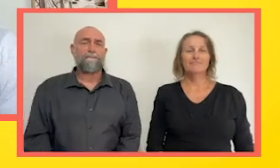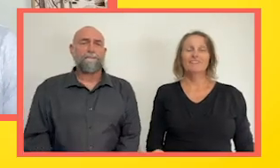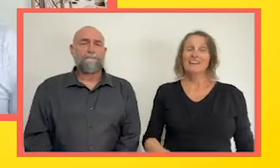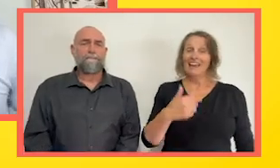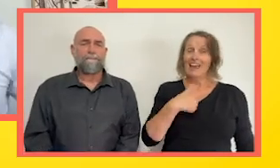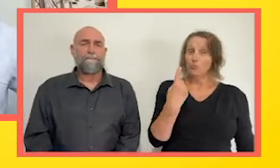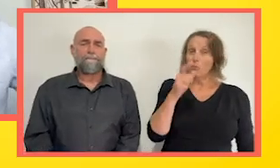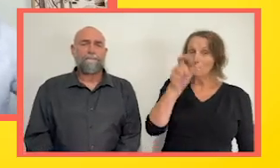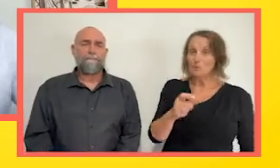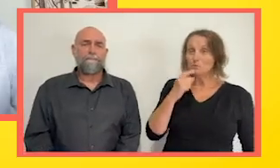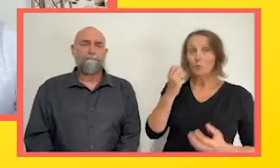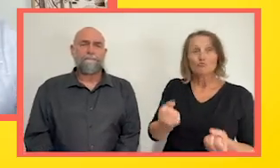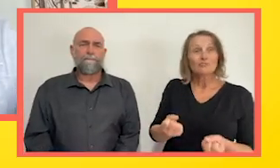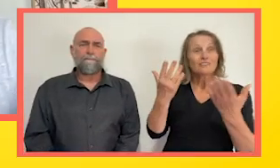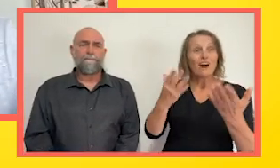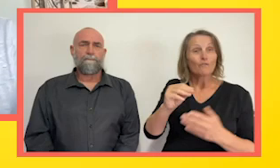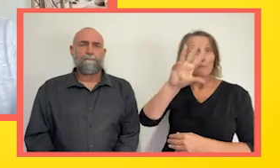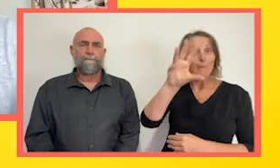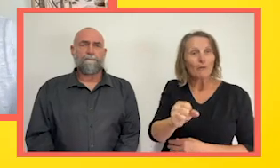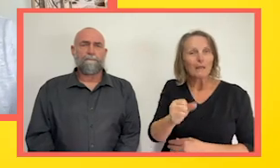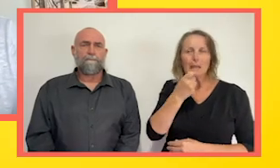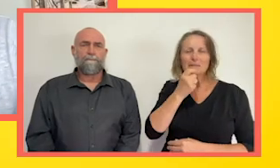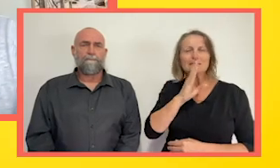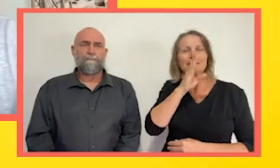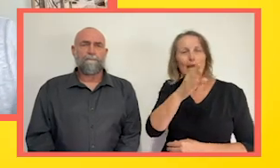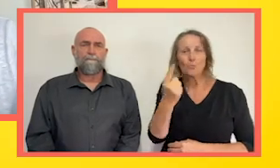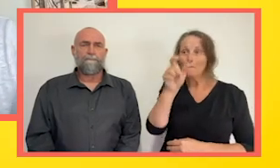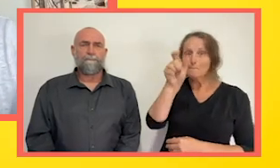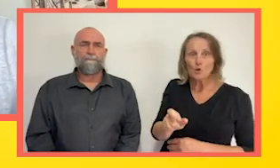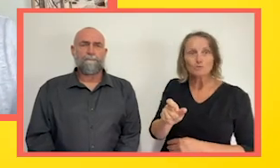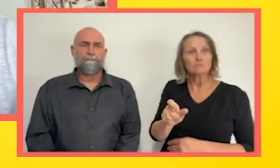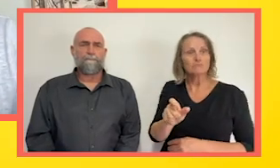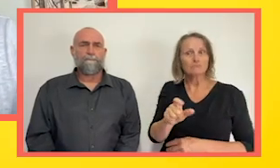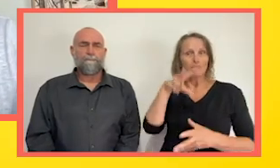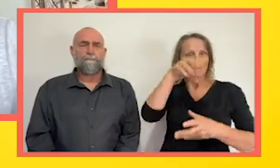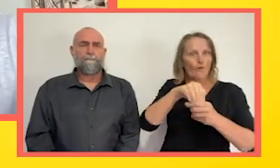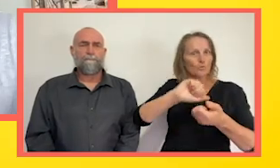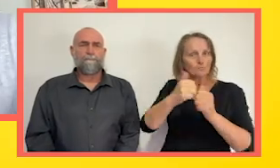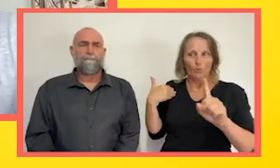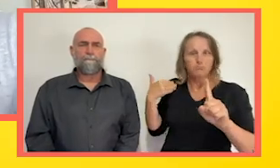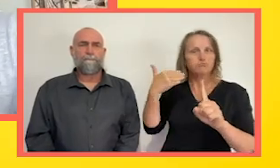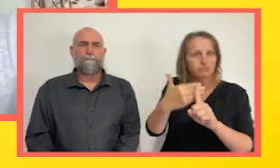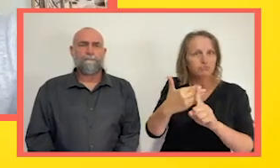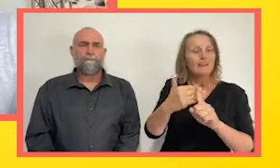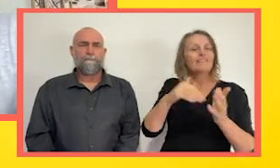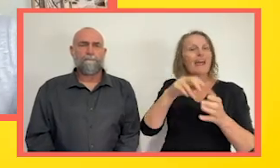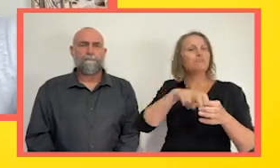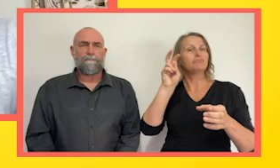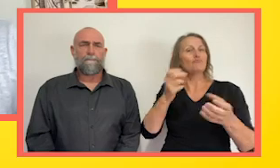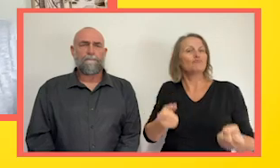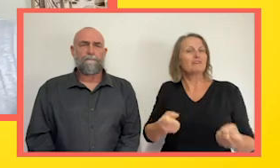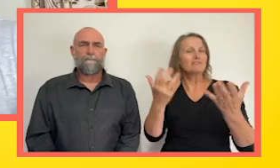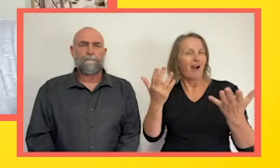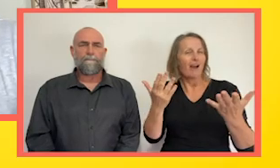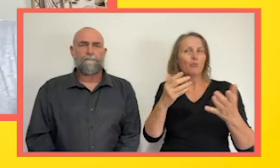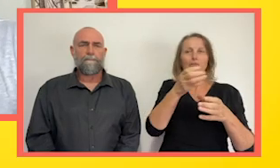retirement, but I guess, look, they've contributed to the sport. They've represented their country, and they're moving on to other things, bigger and better things. Maybe, I don't know if anything's better than the